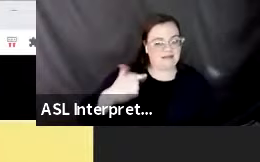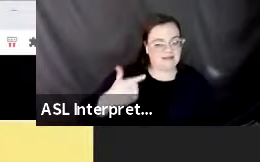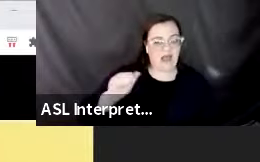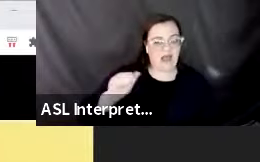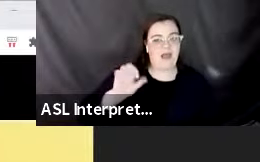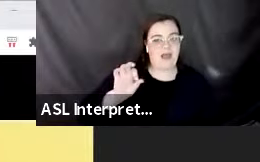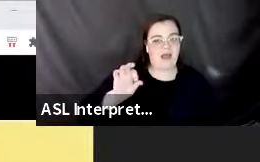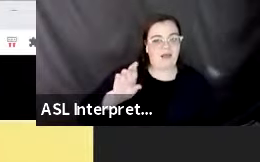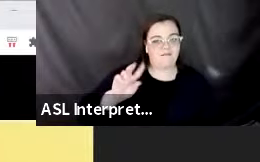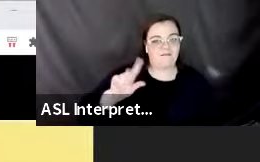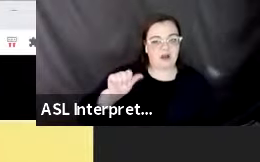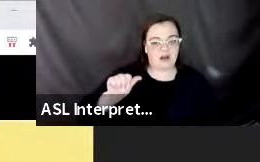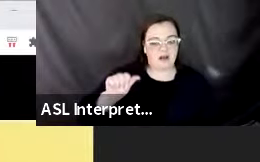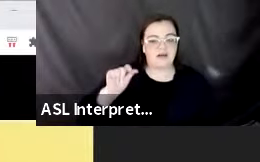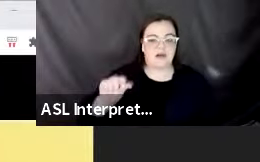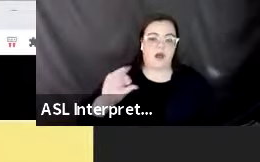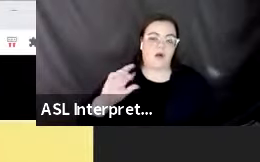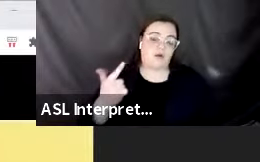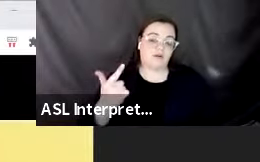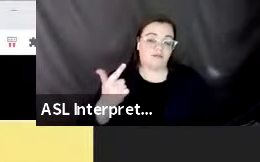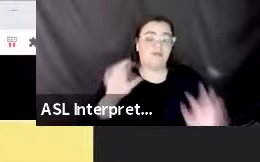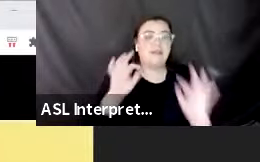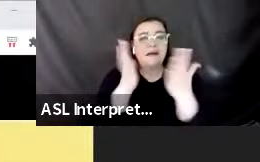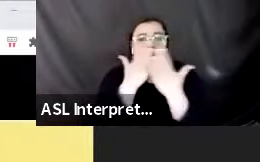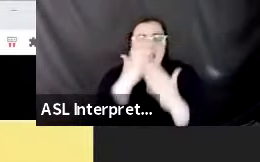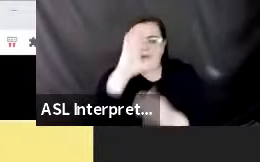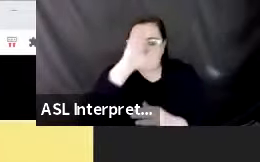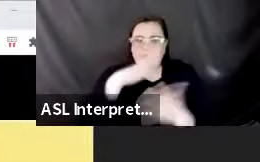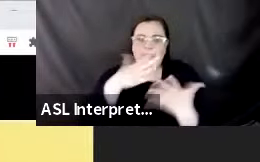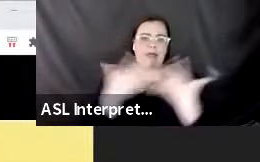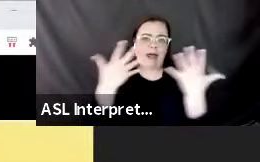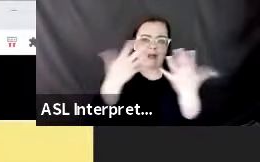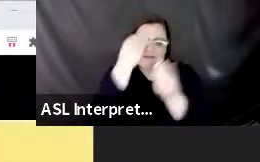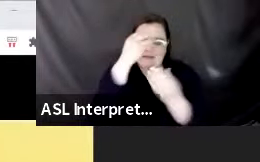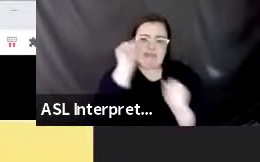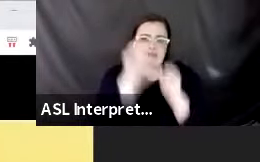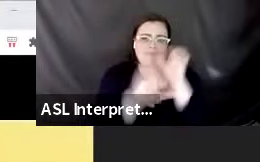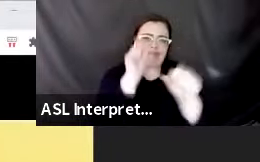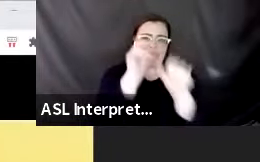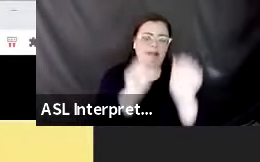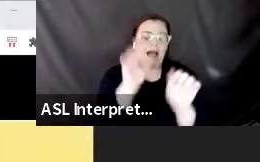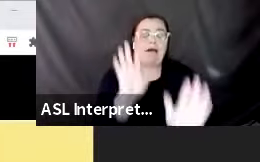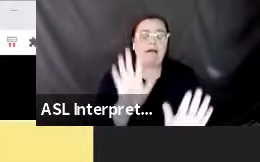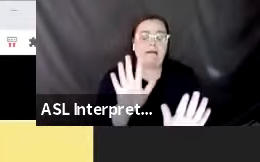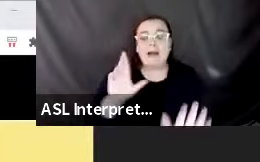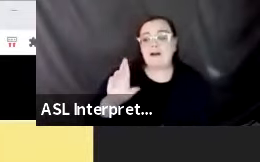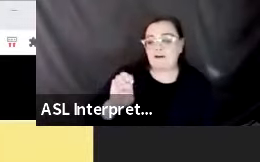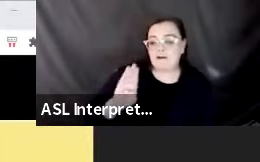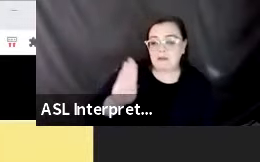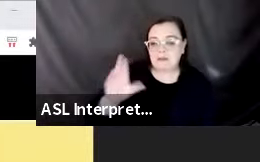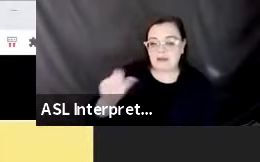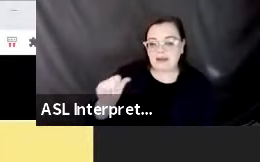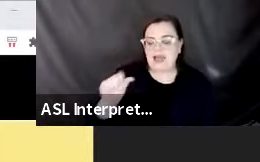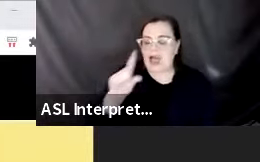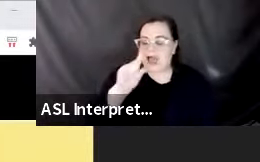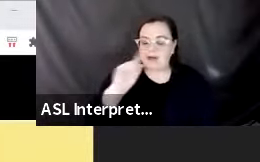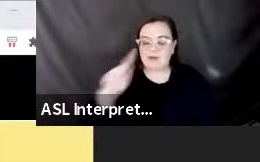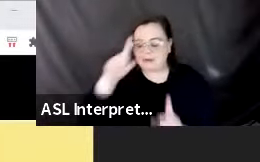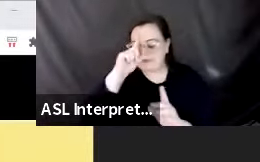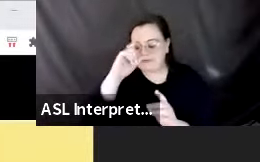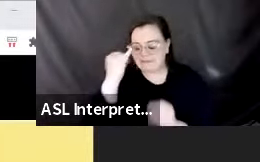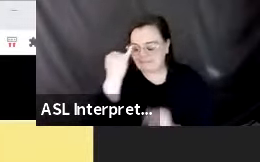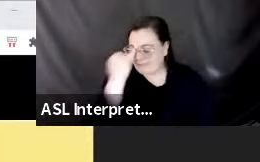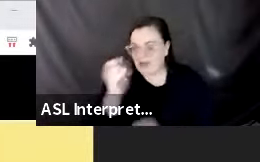commem.coedinfo@sagaftra.org. So thanks, everyone. I know that was a ton of information. Rebecca, I can only imagine the questions that